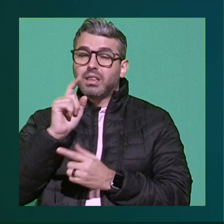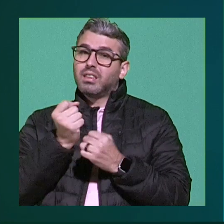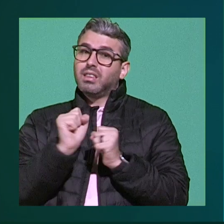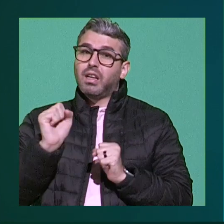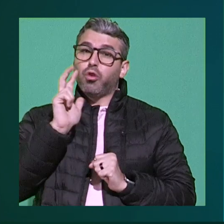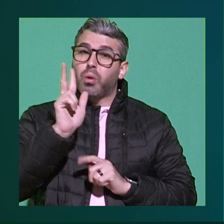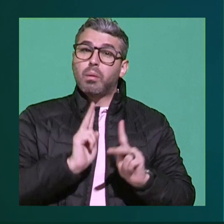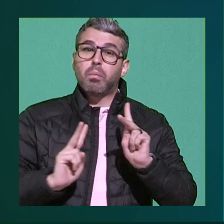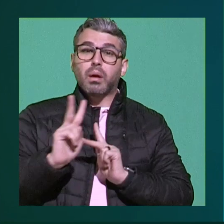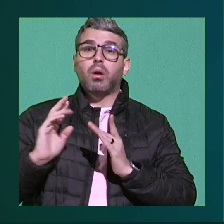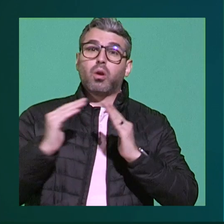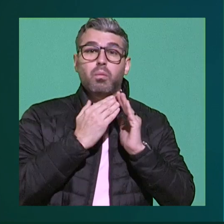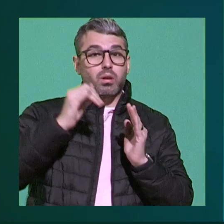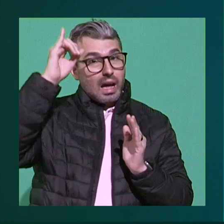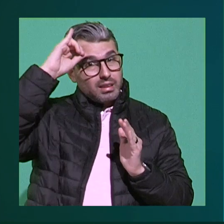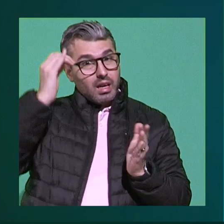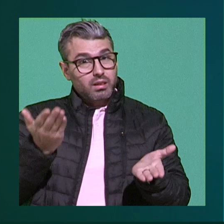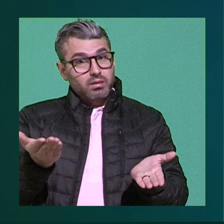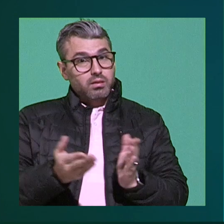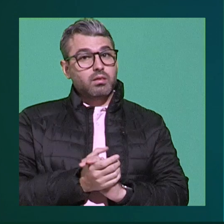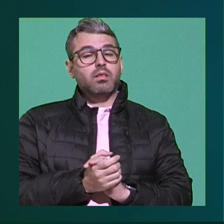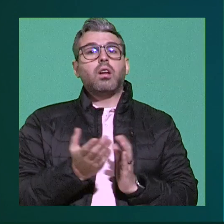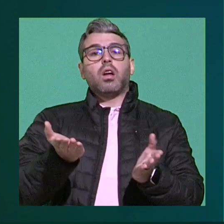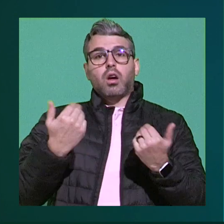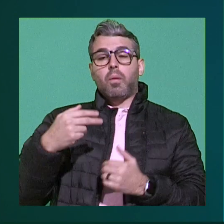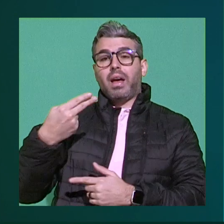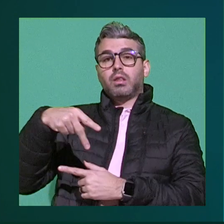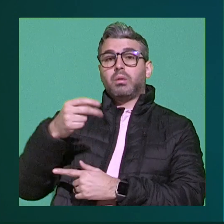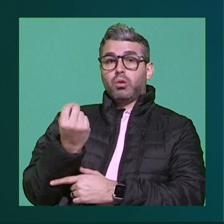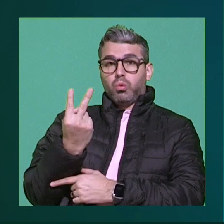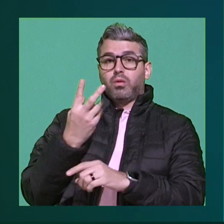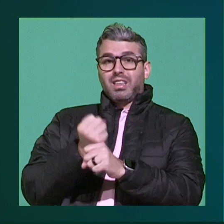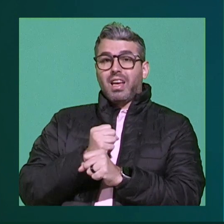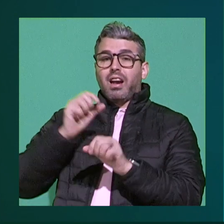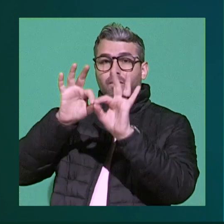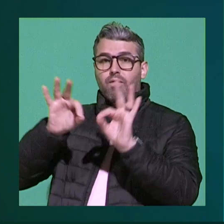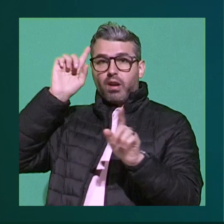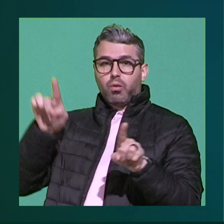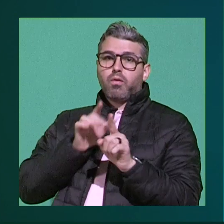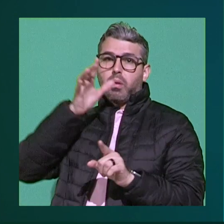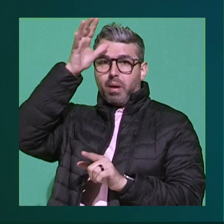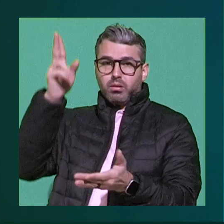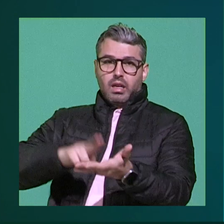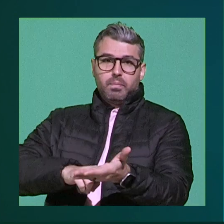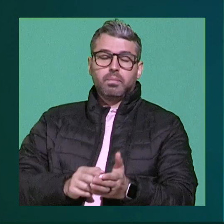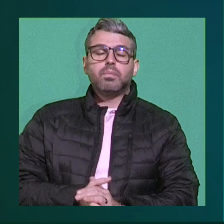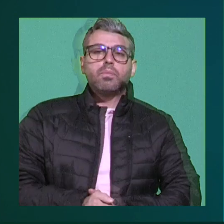three people in our community. So come to HP12 to get a parent consent form and sign up.